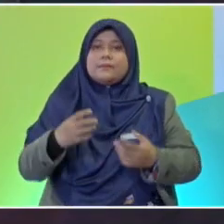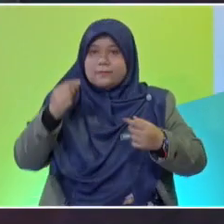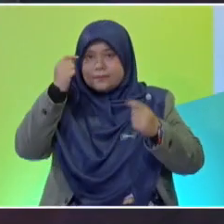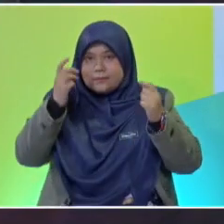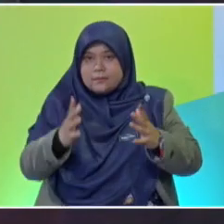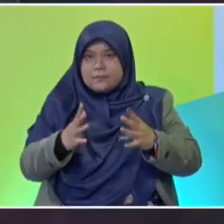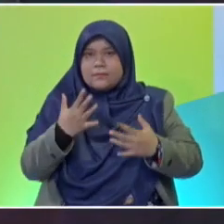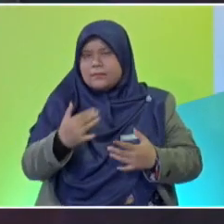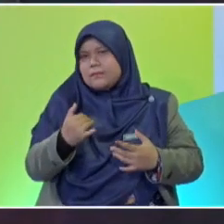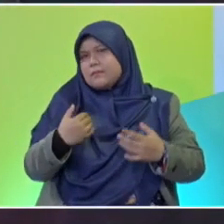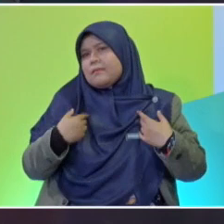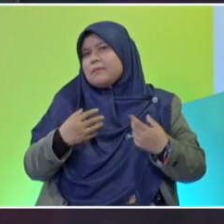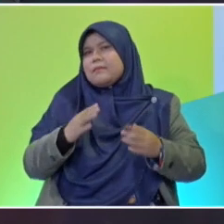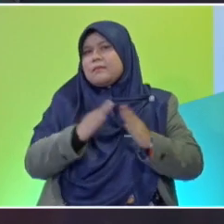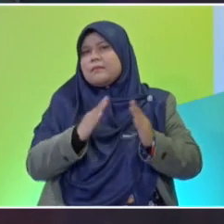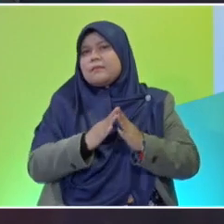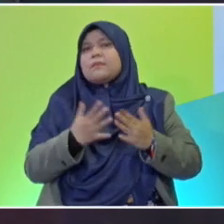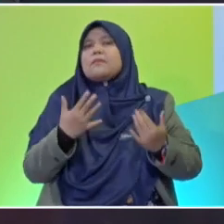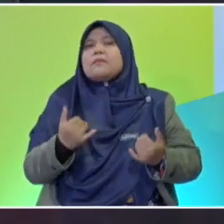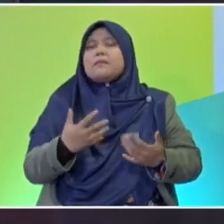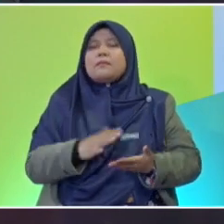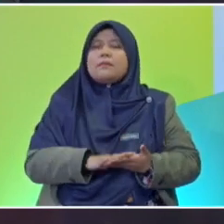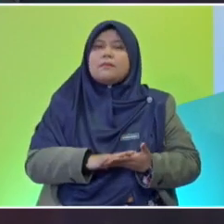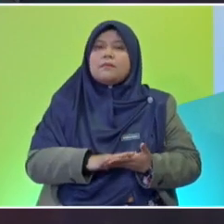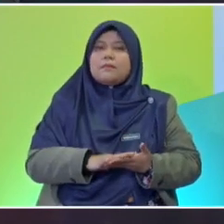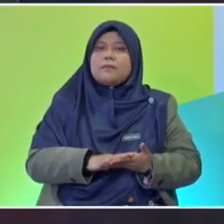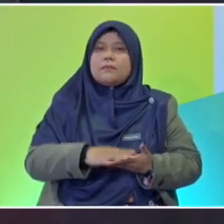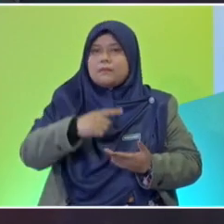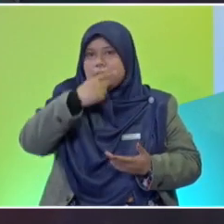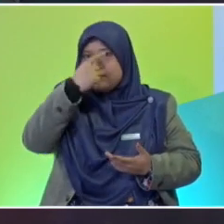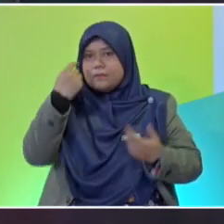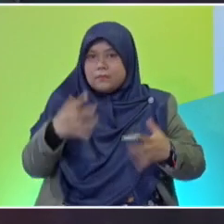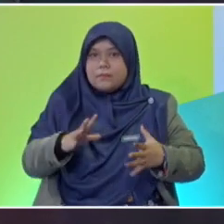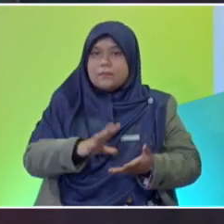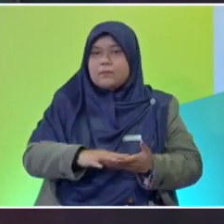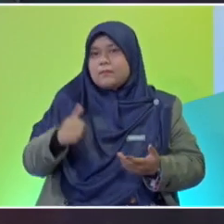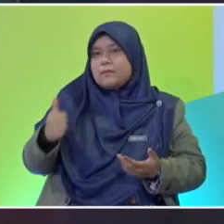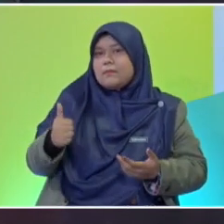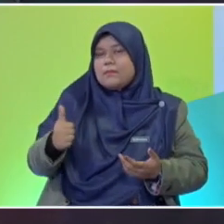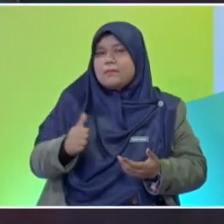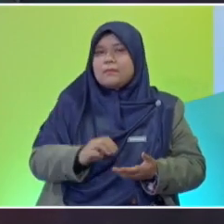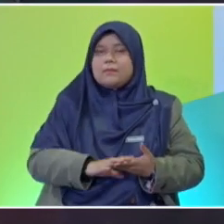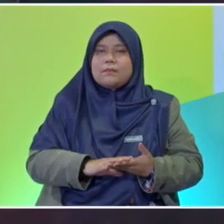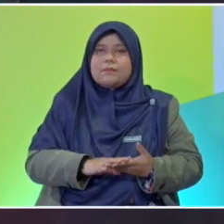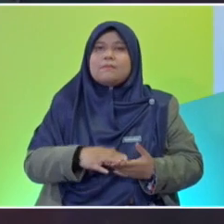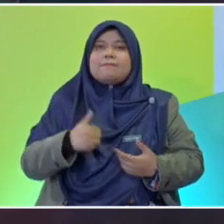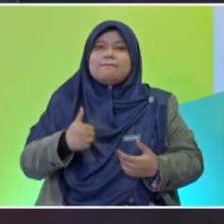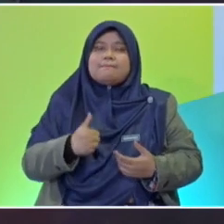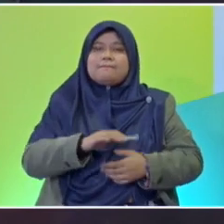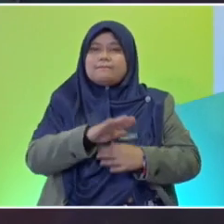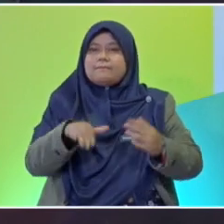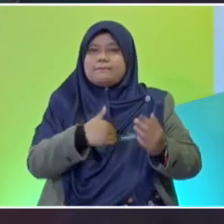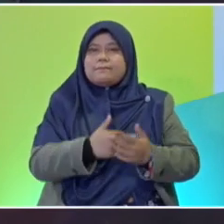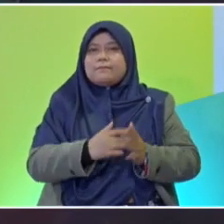did me and my friends at home do for this lesson today? Okay, because you have done everything correctly, I am impressed with how you have